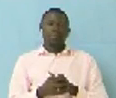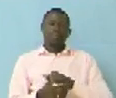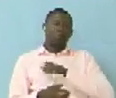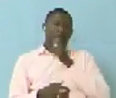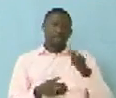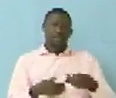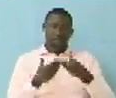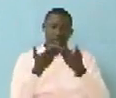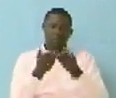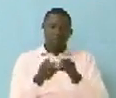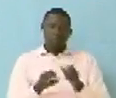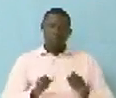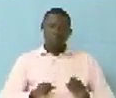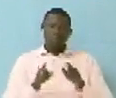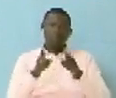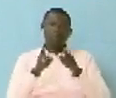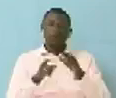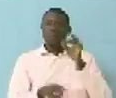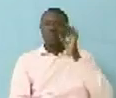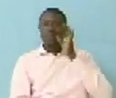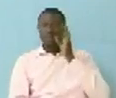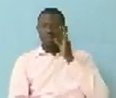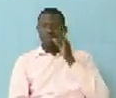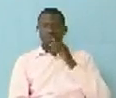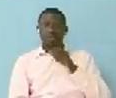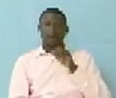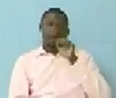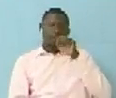give you the opportunity to respond.